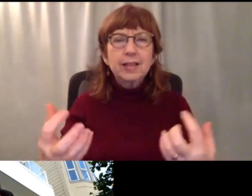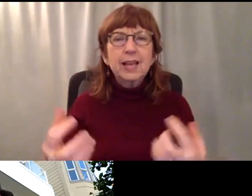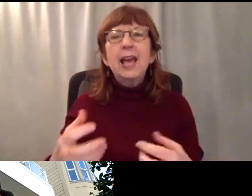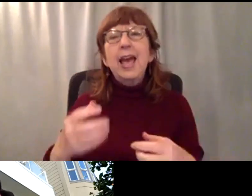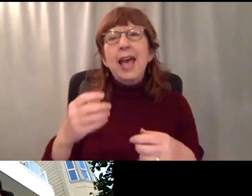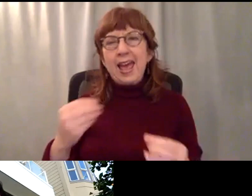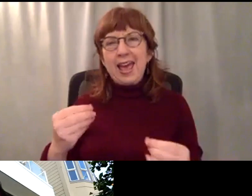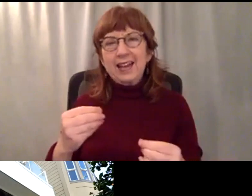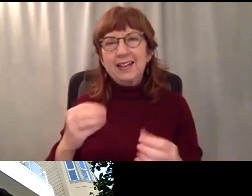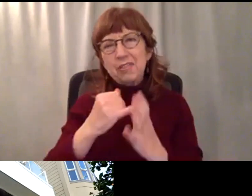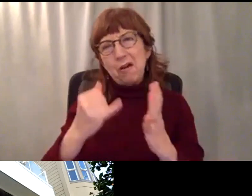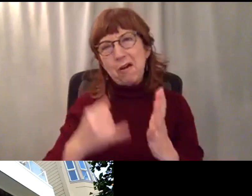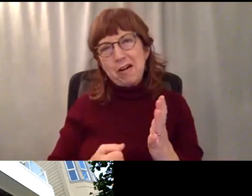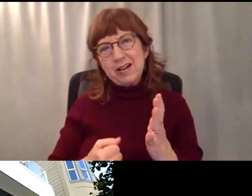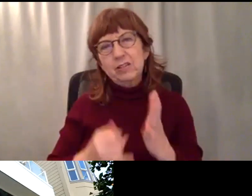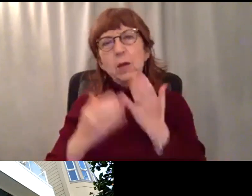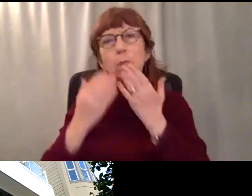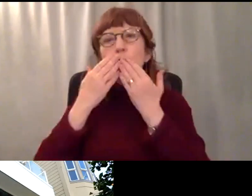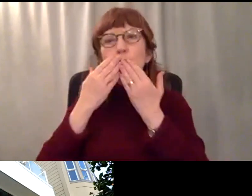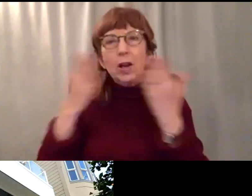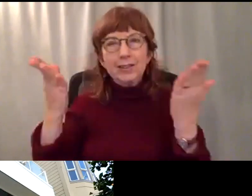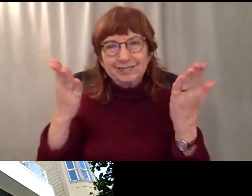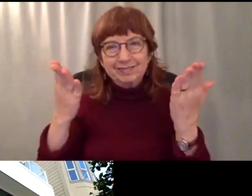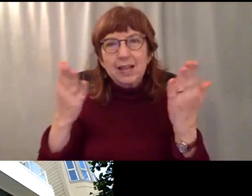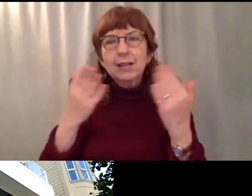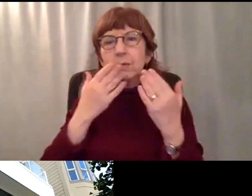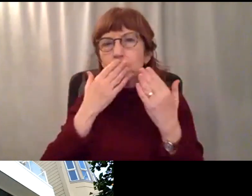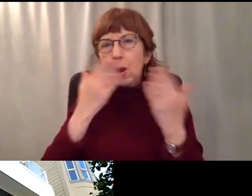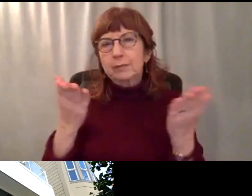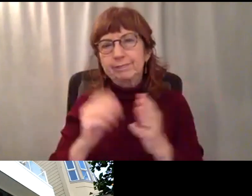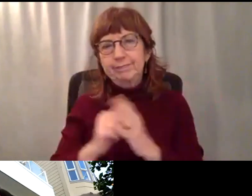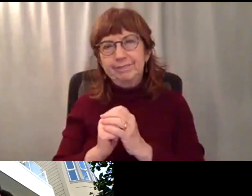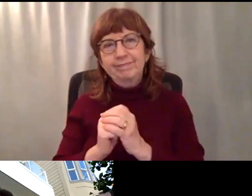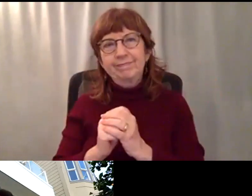to the artists. Mwah. Mwah. Have a great night.